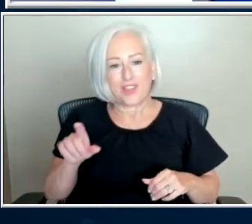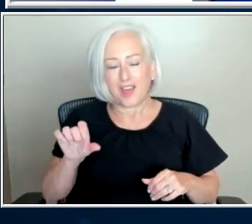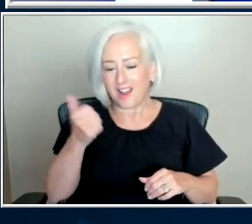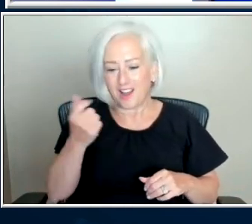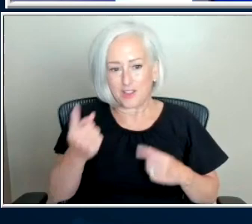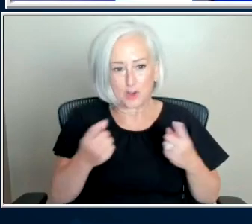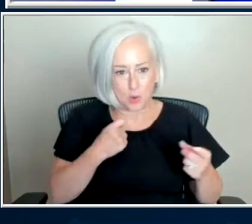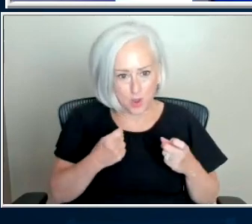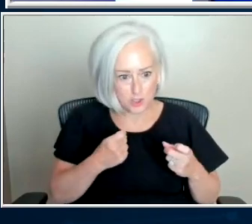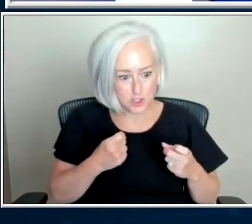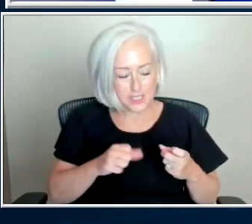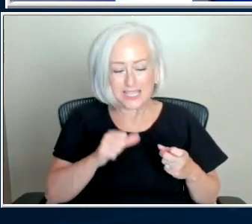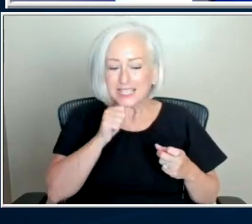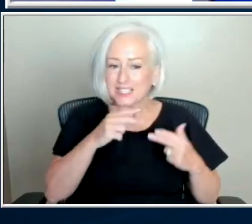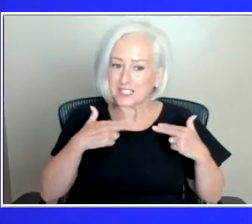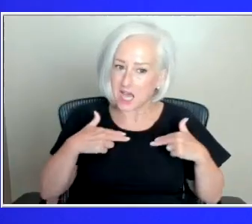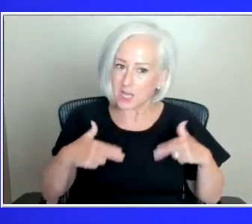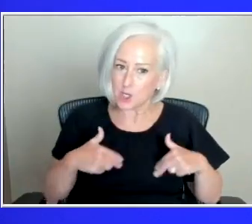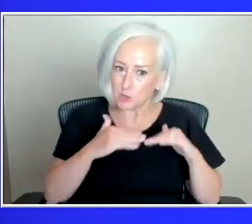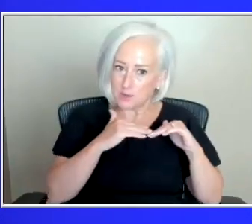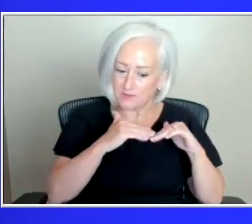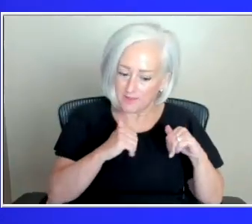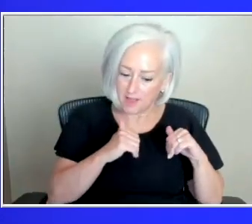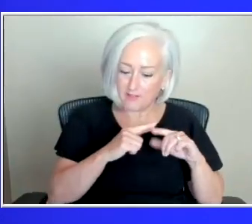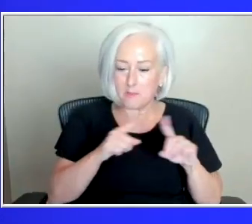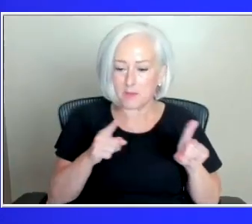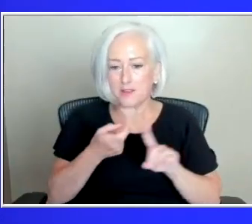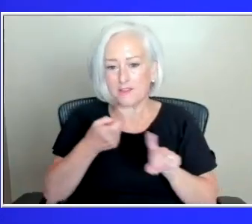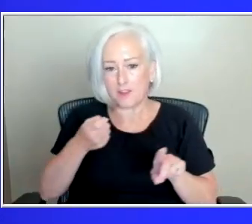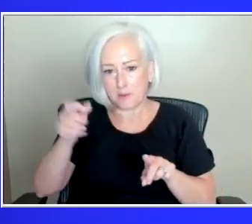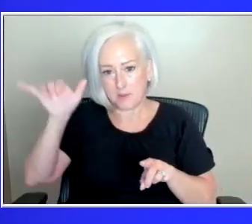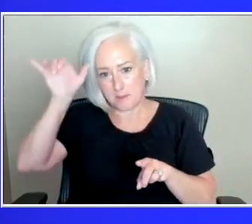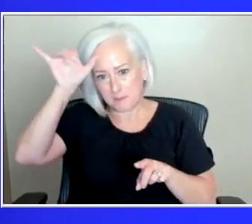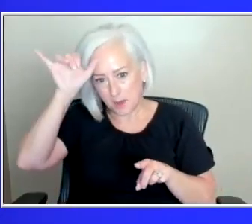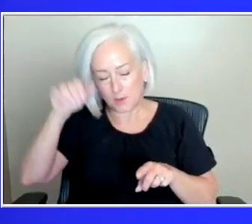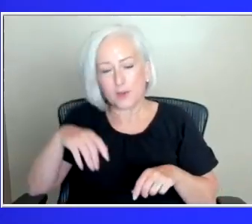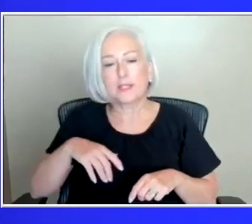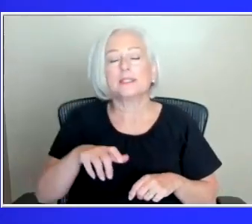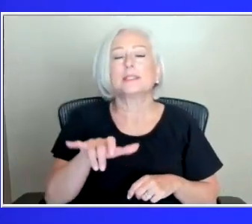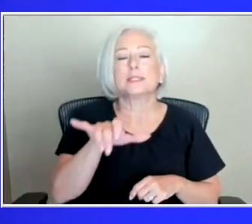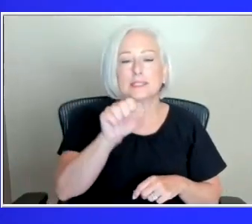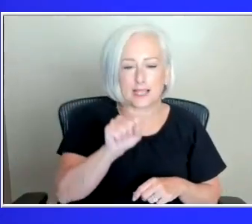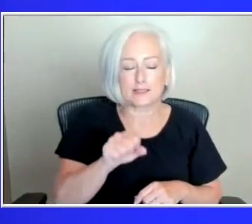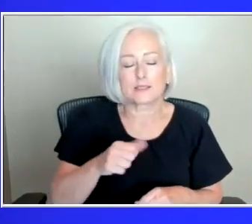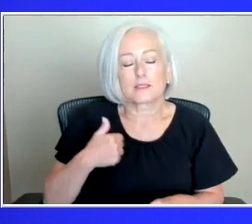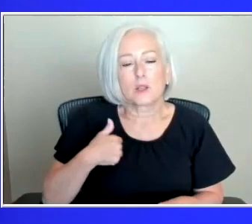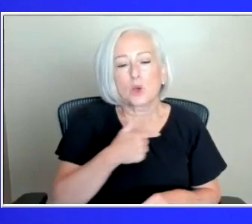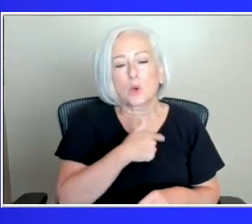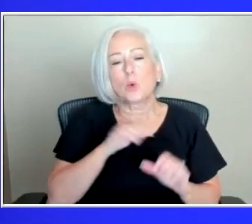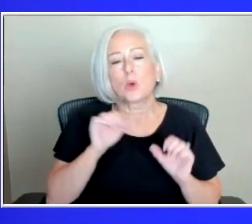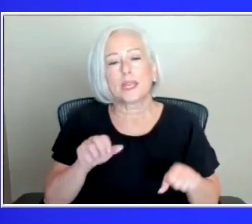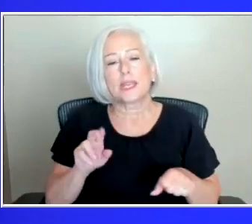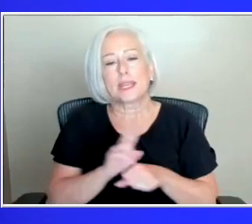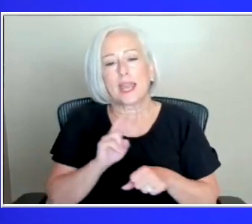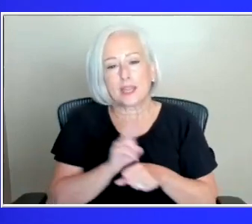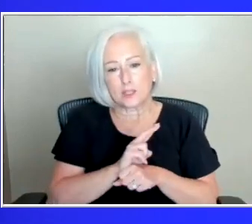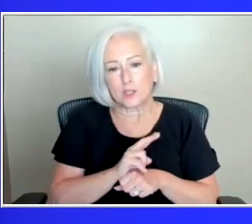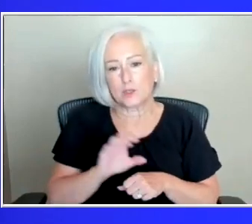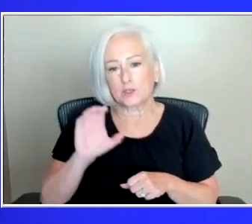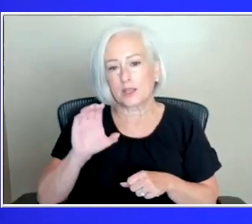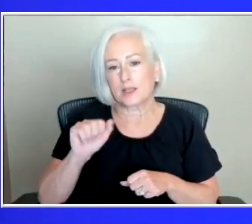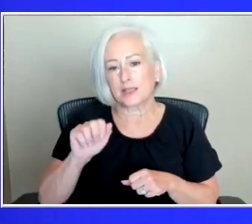bovine. This one is bovine. Okay. We can use cadaveric